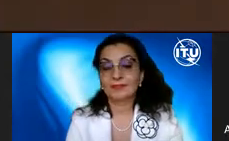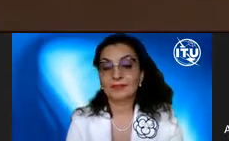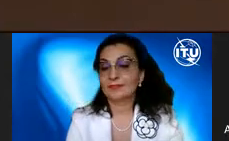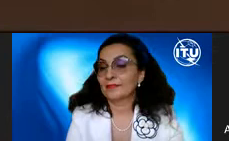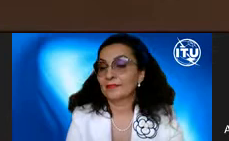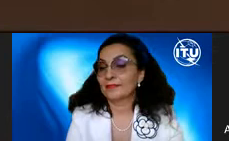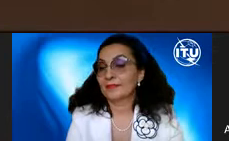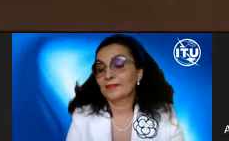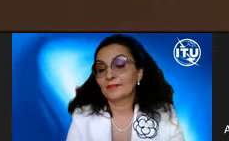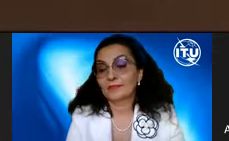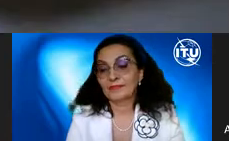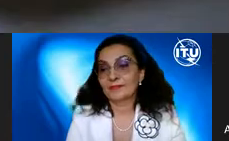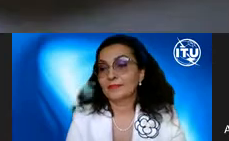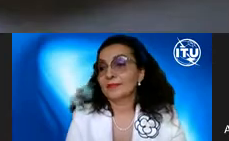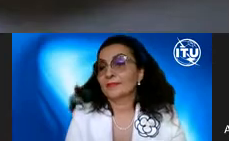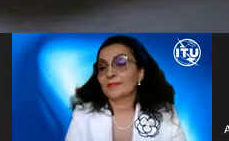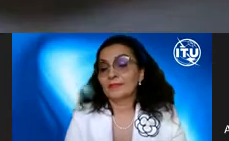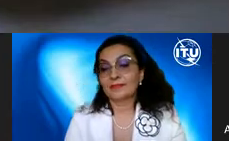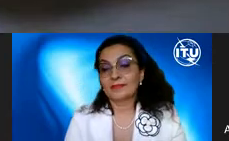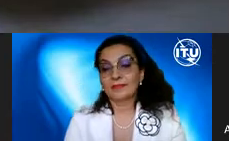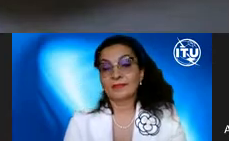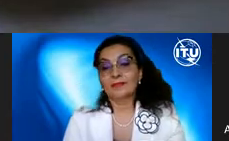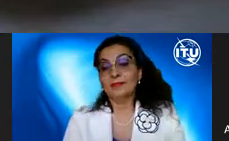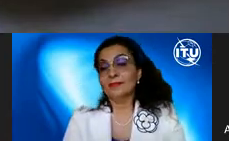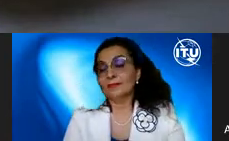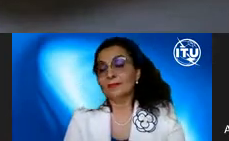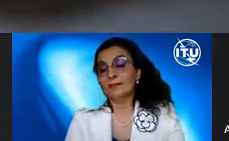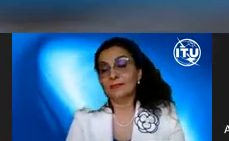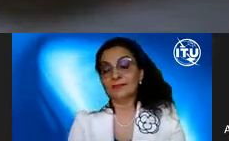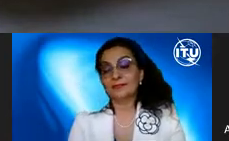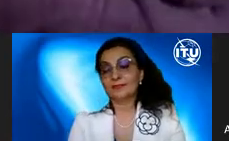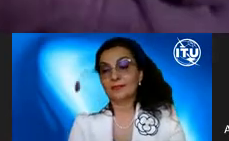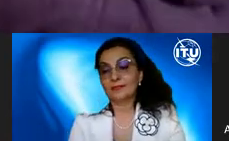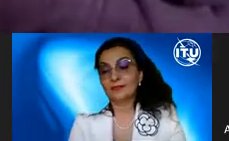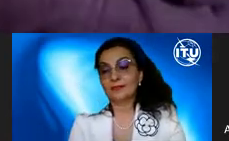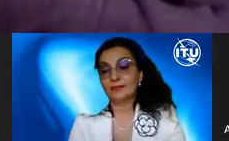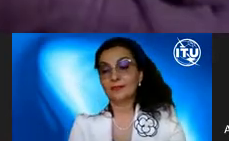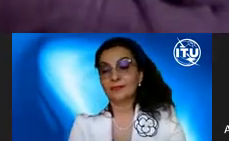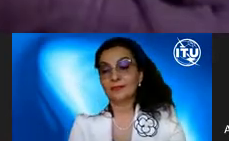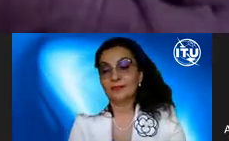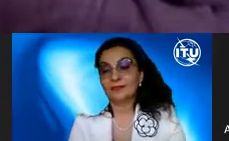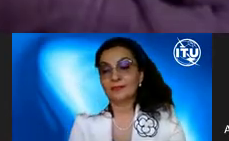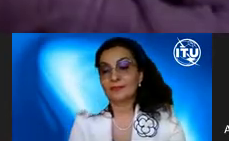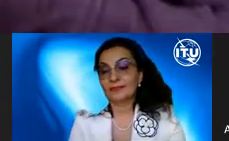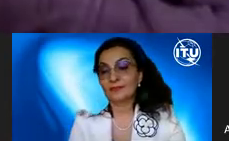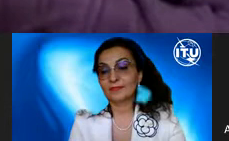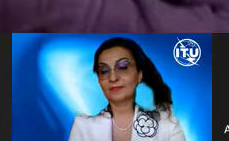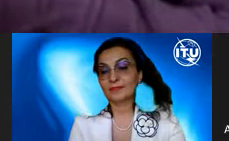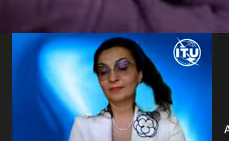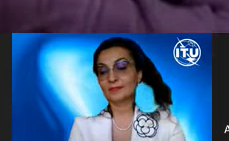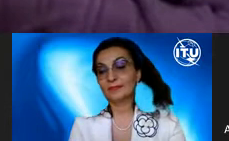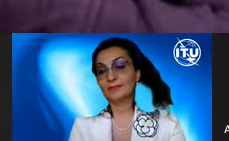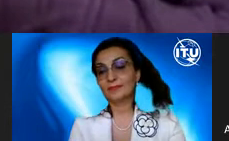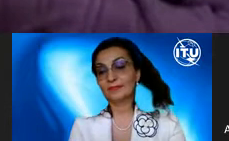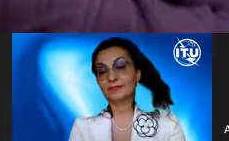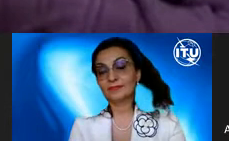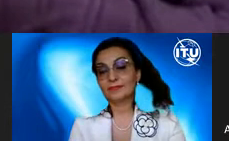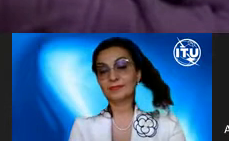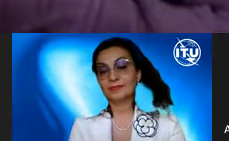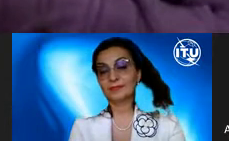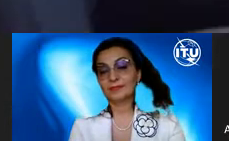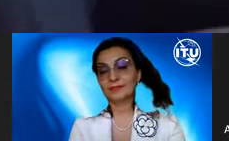Both the structure of a website and its content must be accessible also. Websites must be designed and tested in